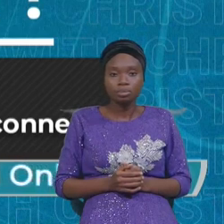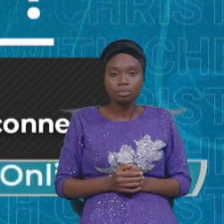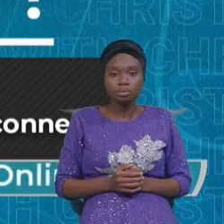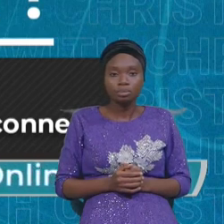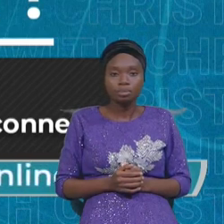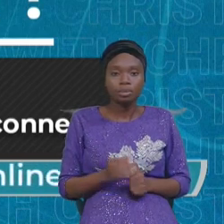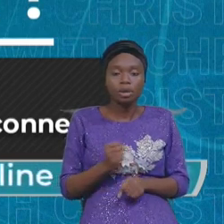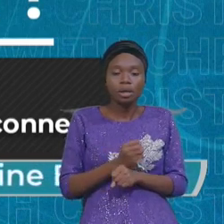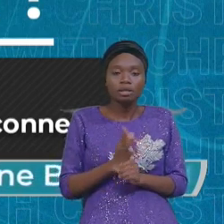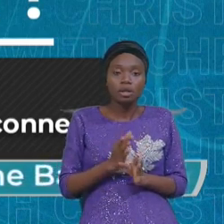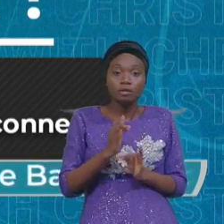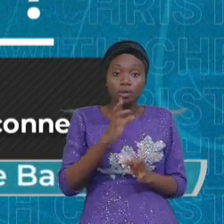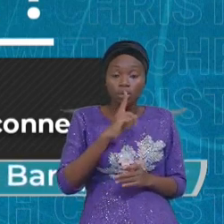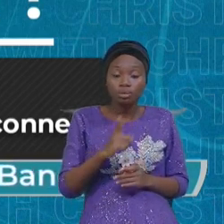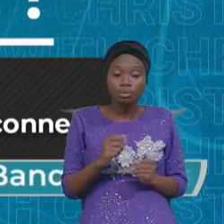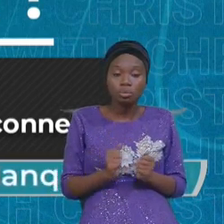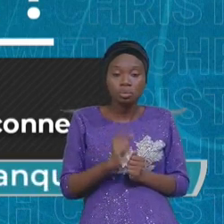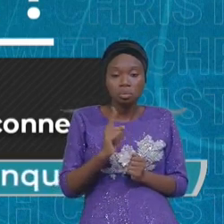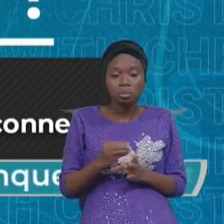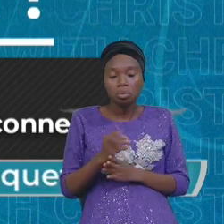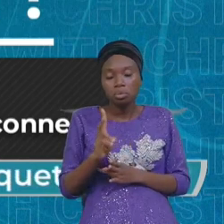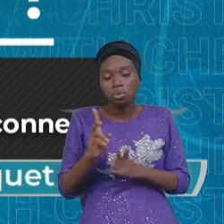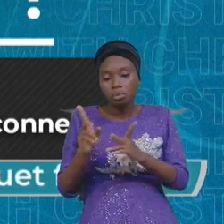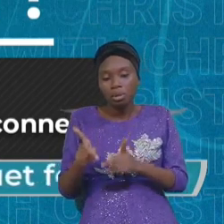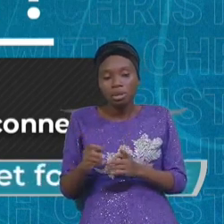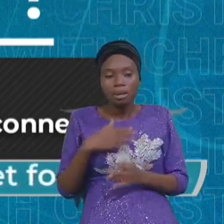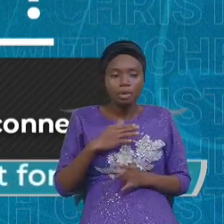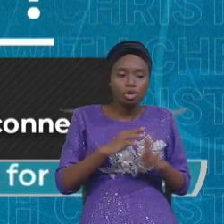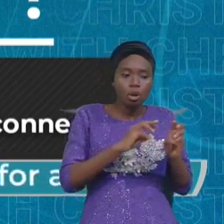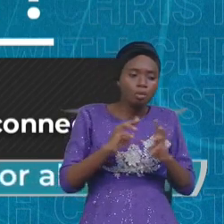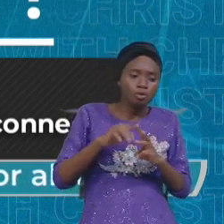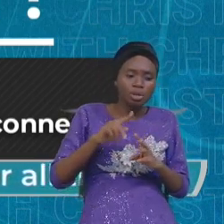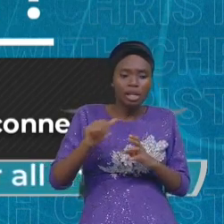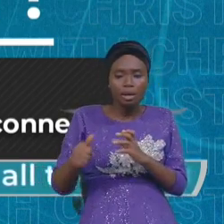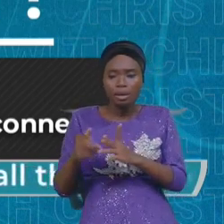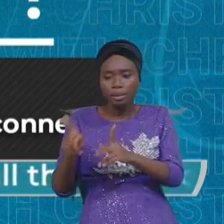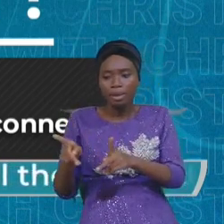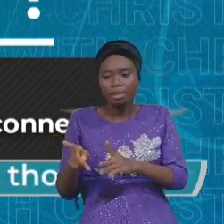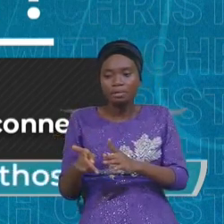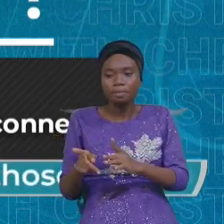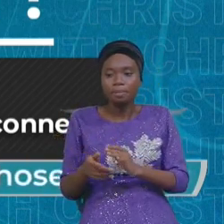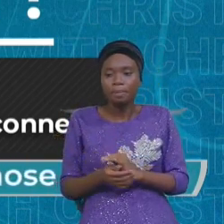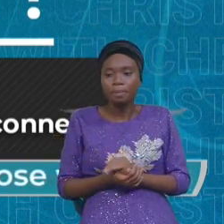Counselor, if you are through with one or two persons, please move to the next person.